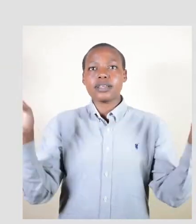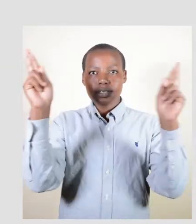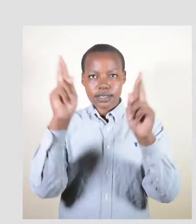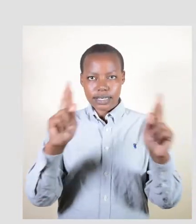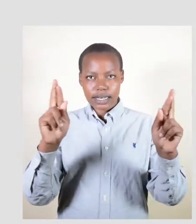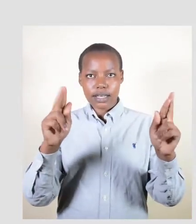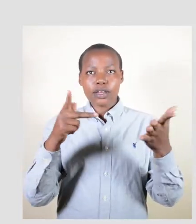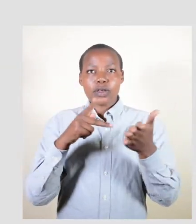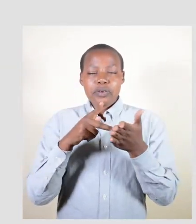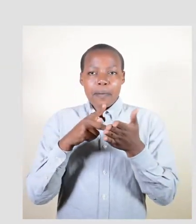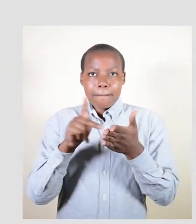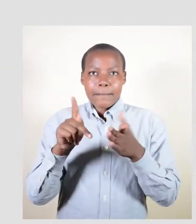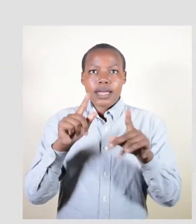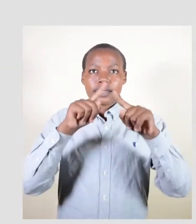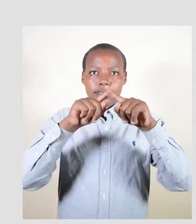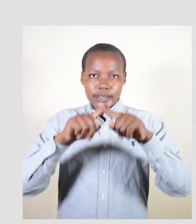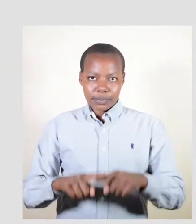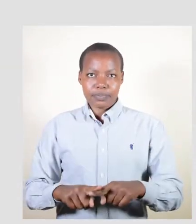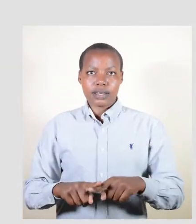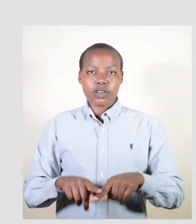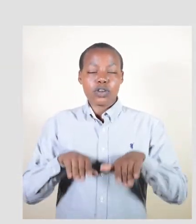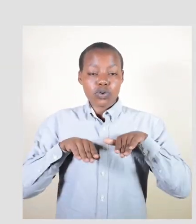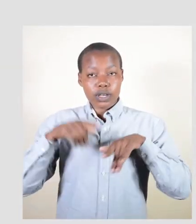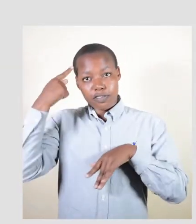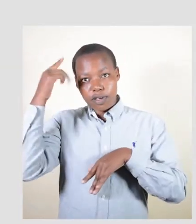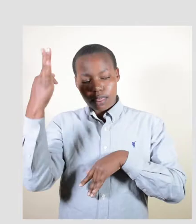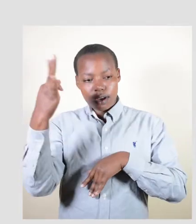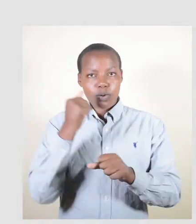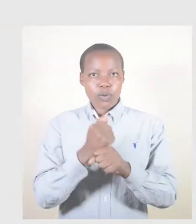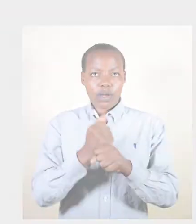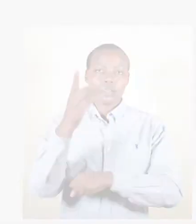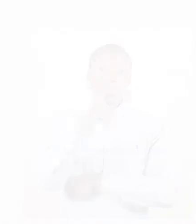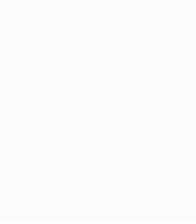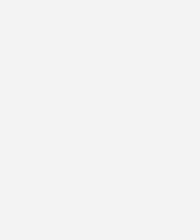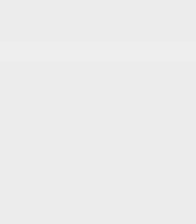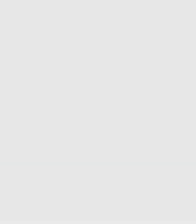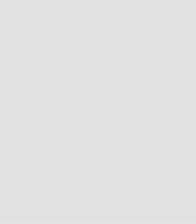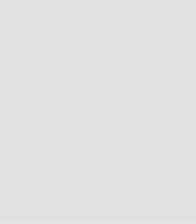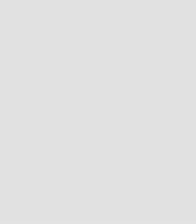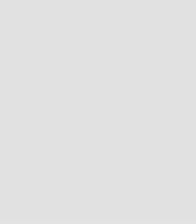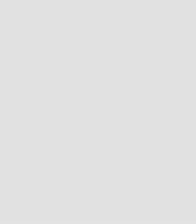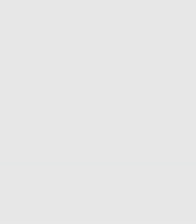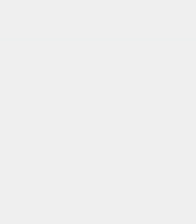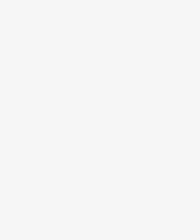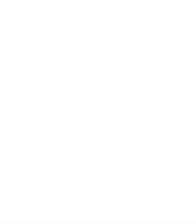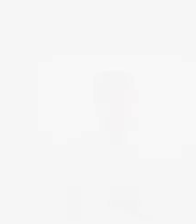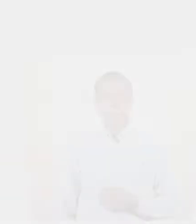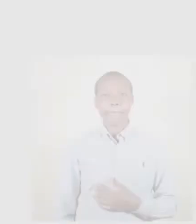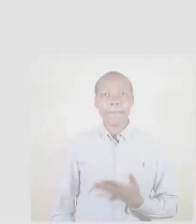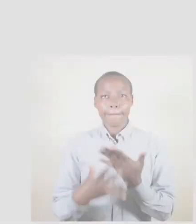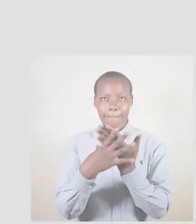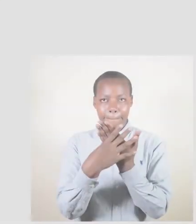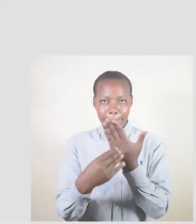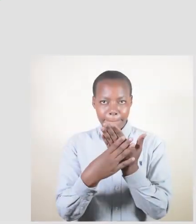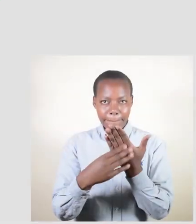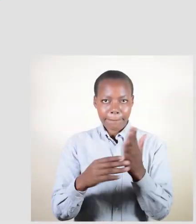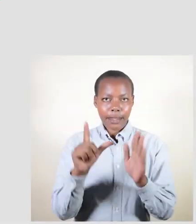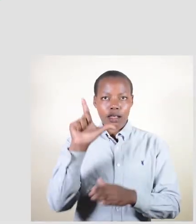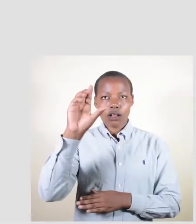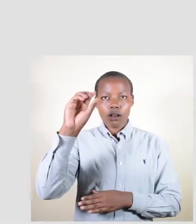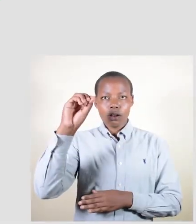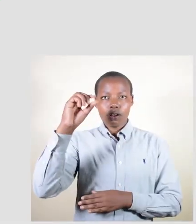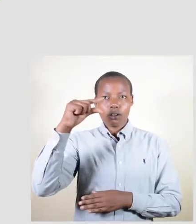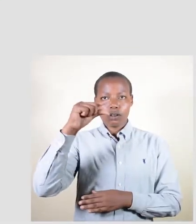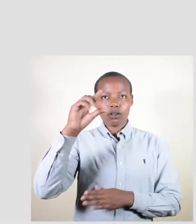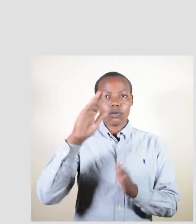is ready. The charges depend on the CC rating and the timeline in 3 working days. Application of a